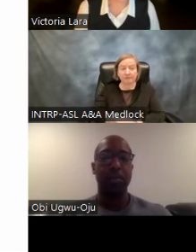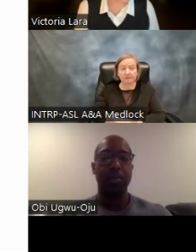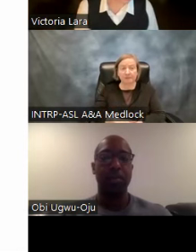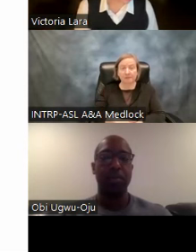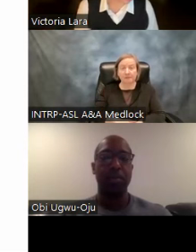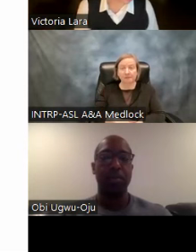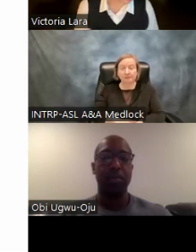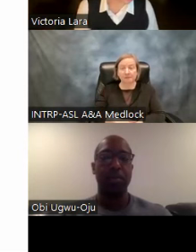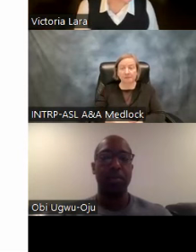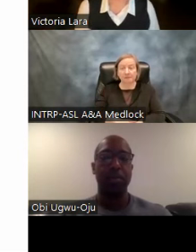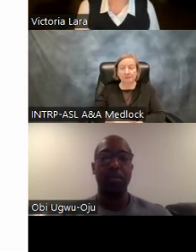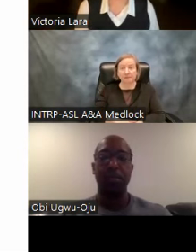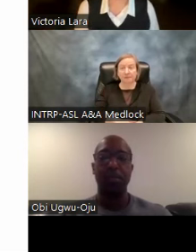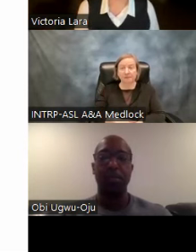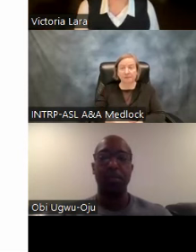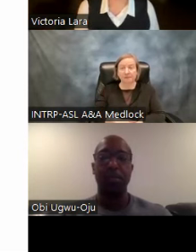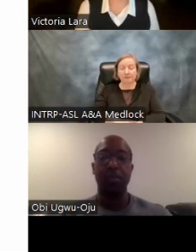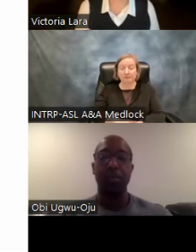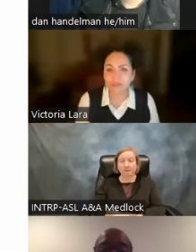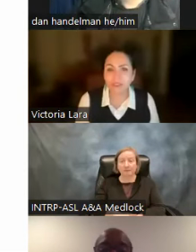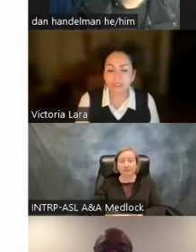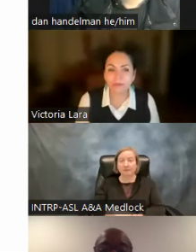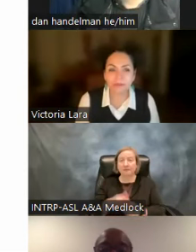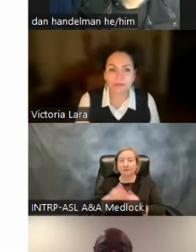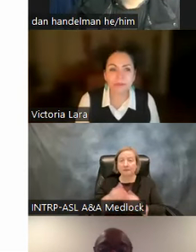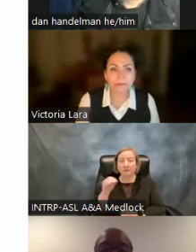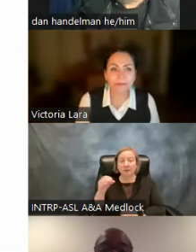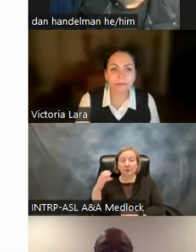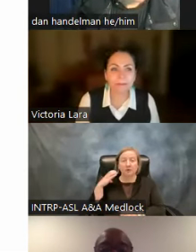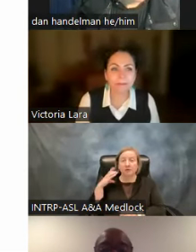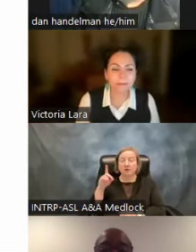No. Go ahead, Co-Chair Dan.